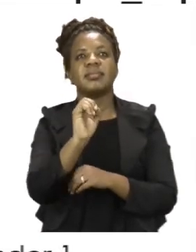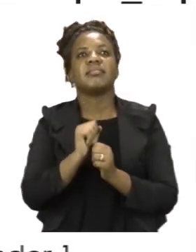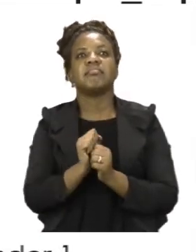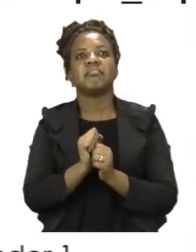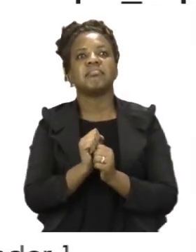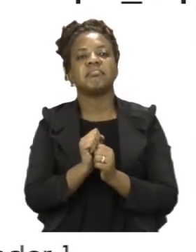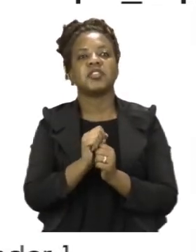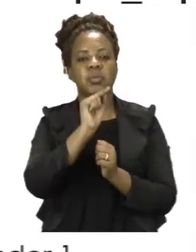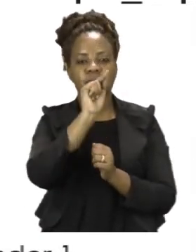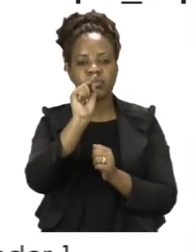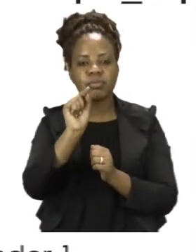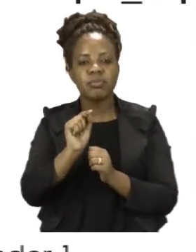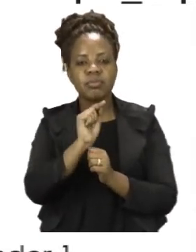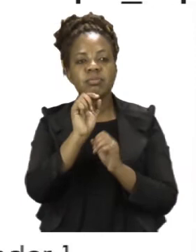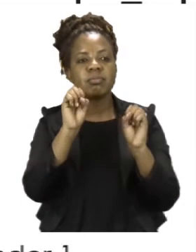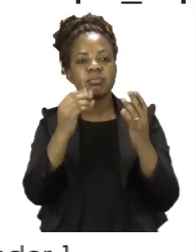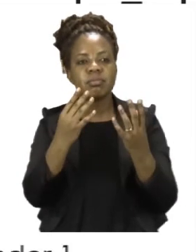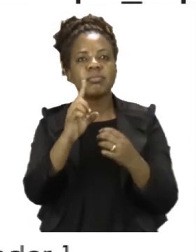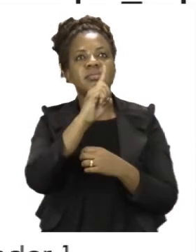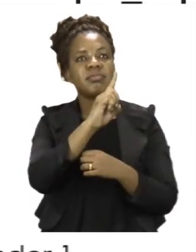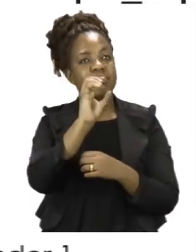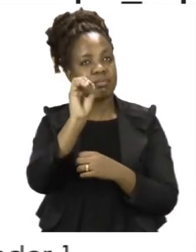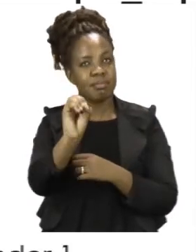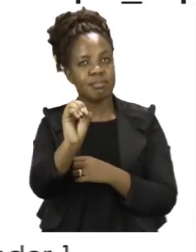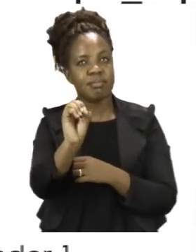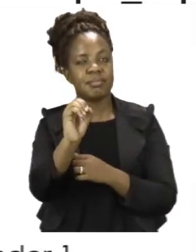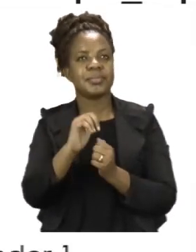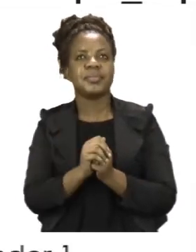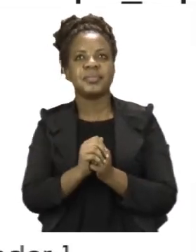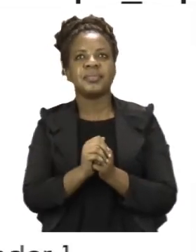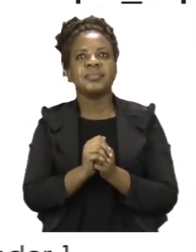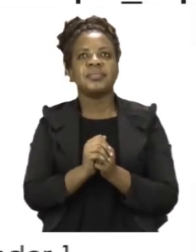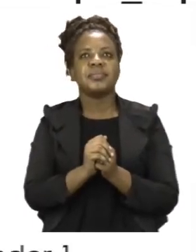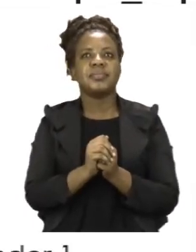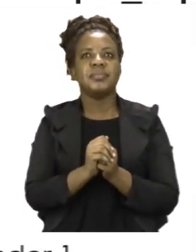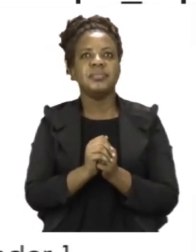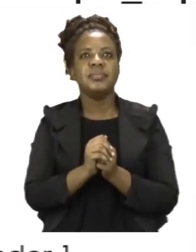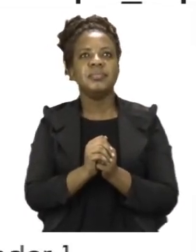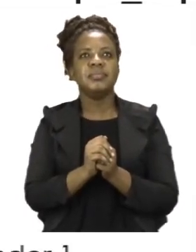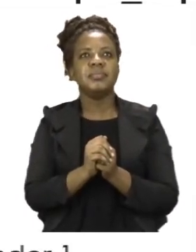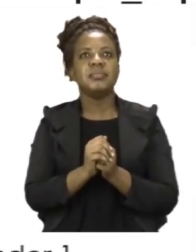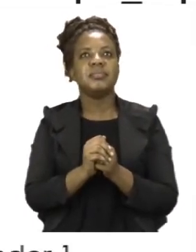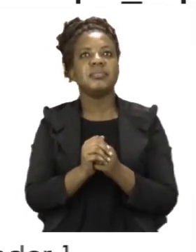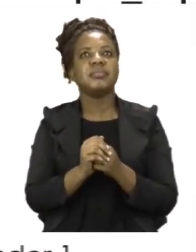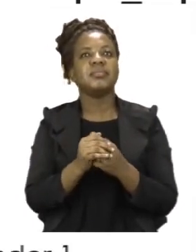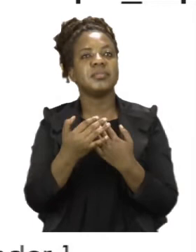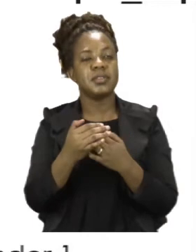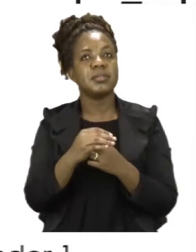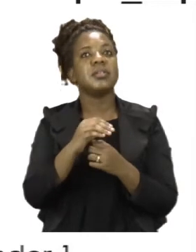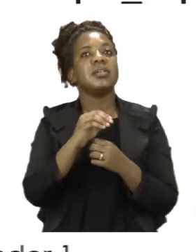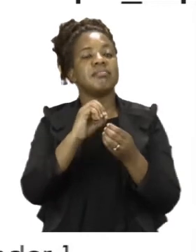are 10 dots in the box. Now this is the 10 that we're going to continue to